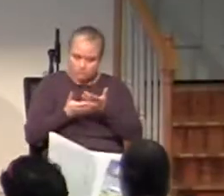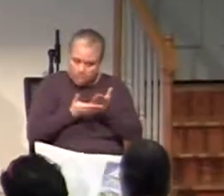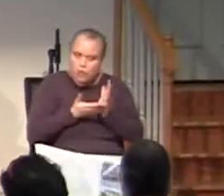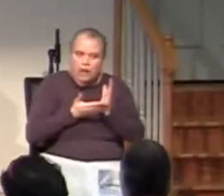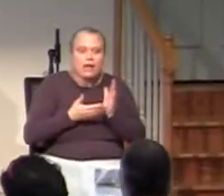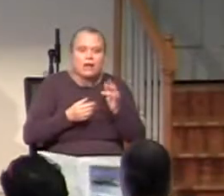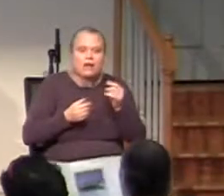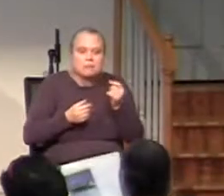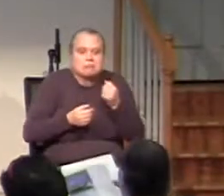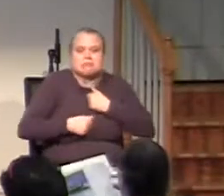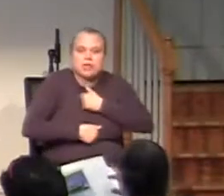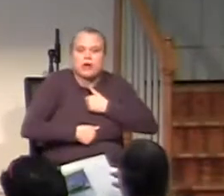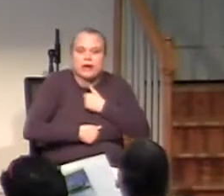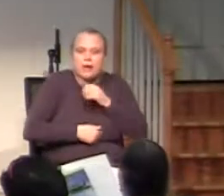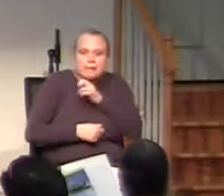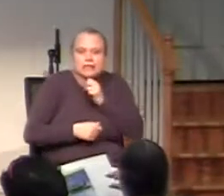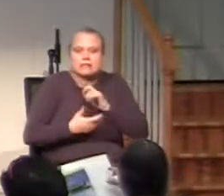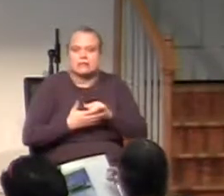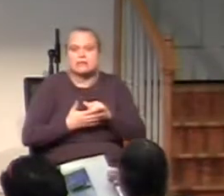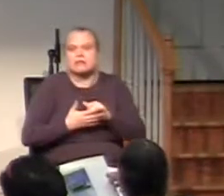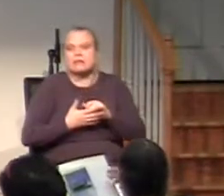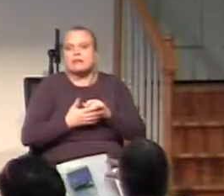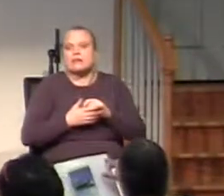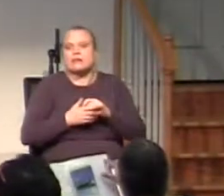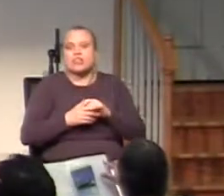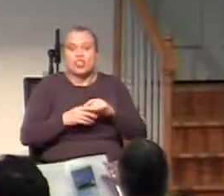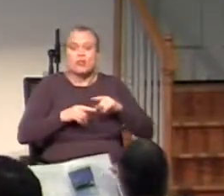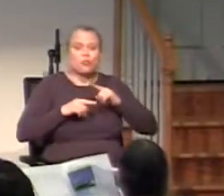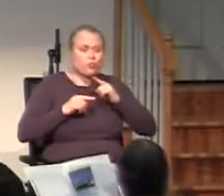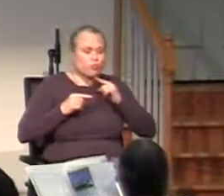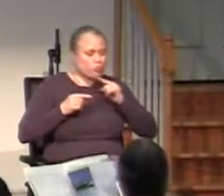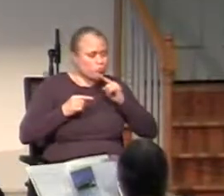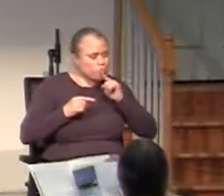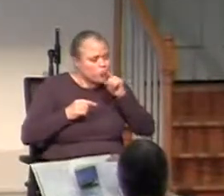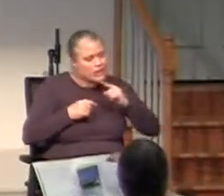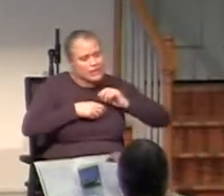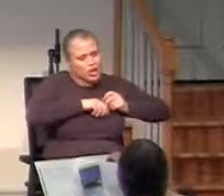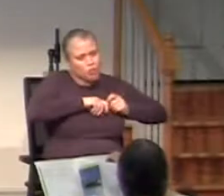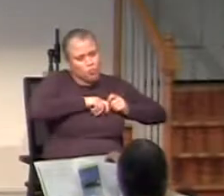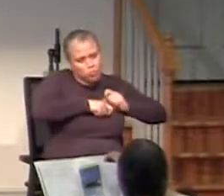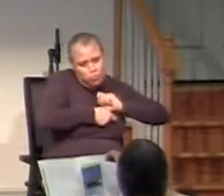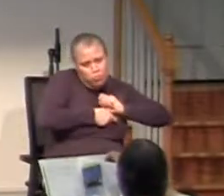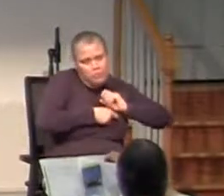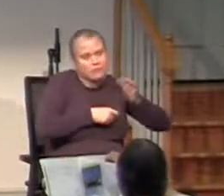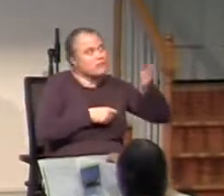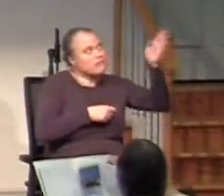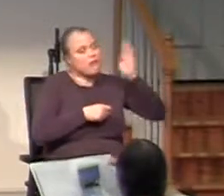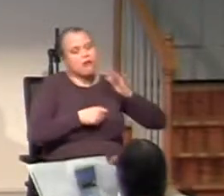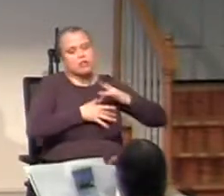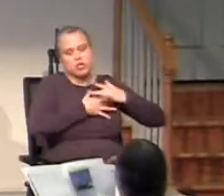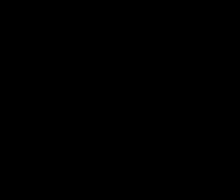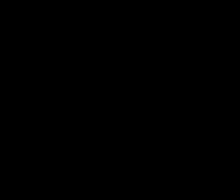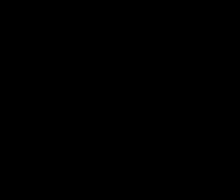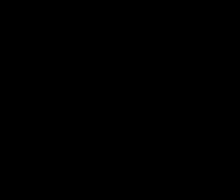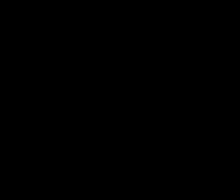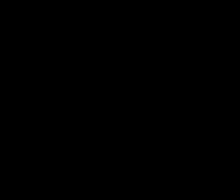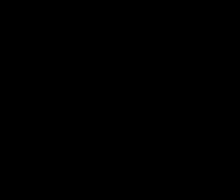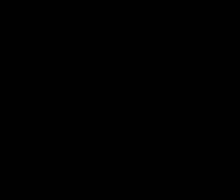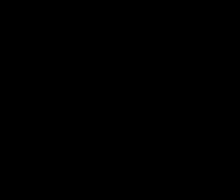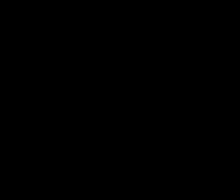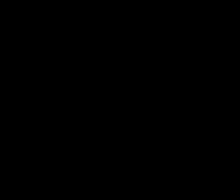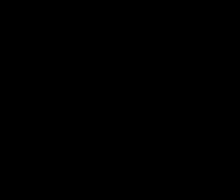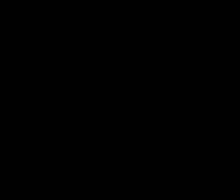Okay, I'm sorry, I got, yes, it breaks the heart of God, it grieves him greatly. And how about the atonement?